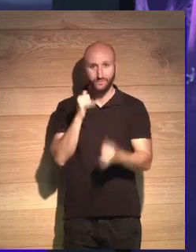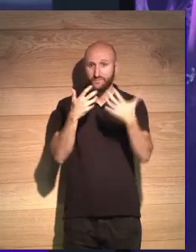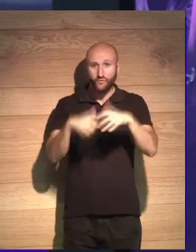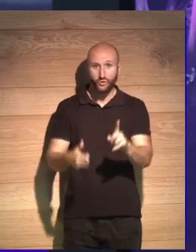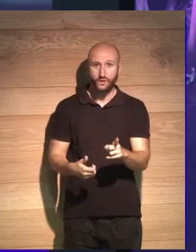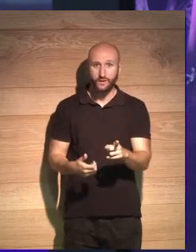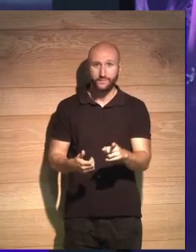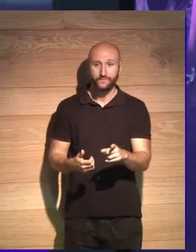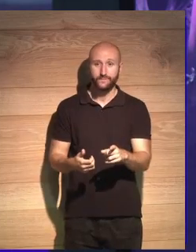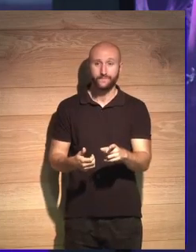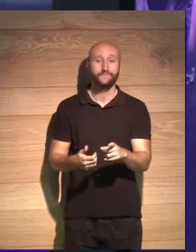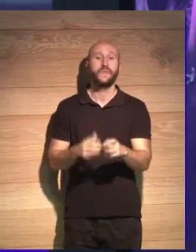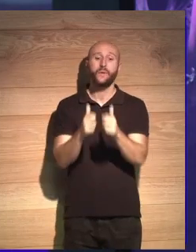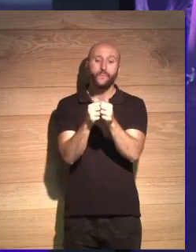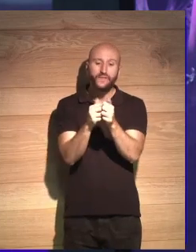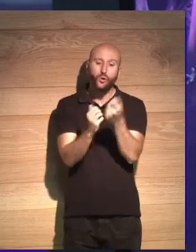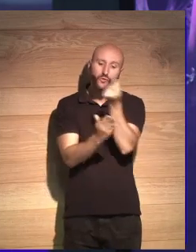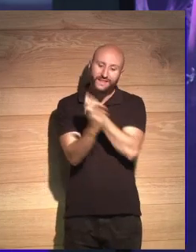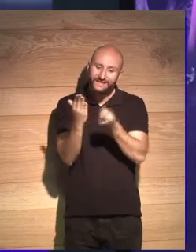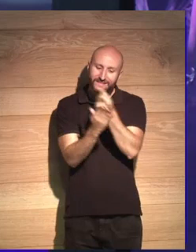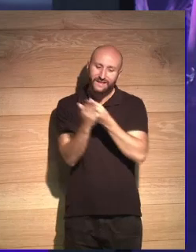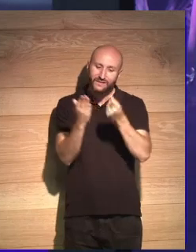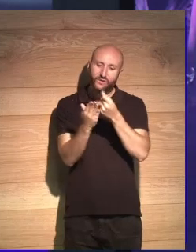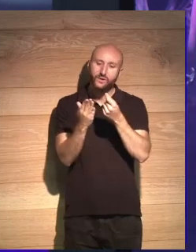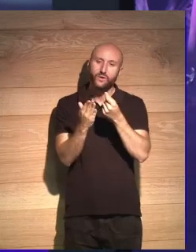education. That does not work.